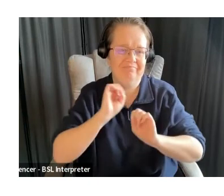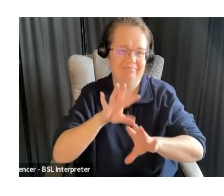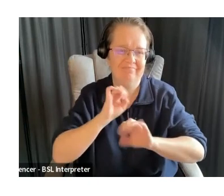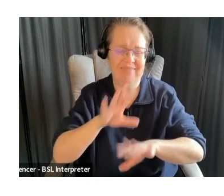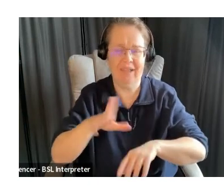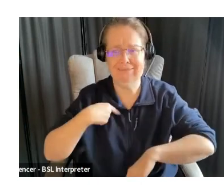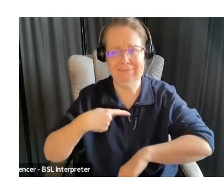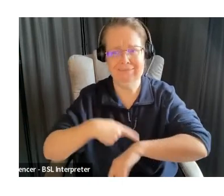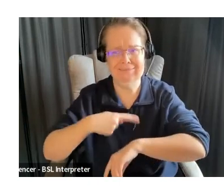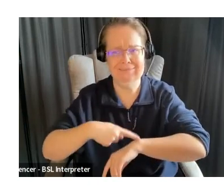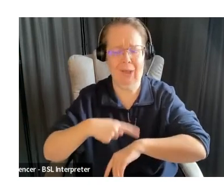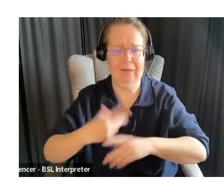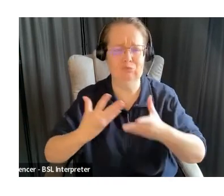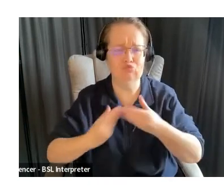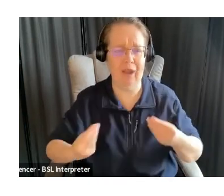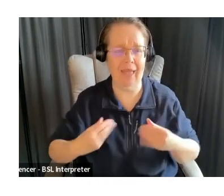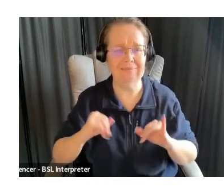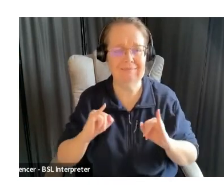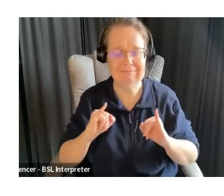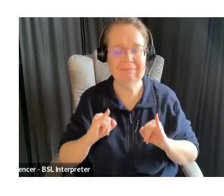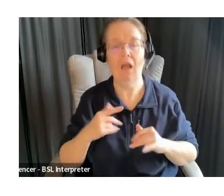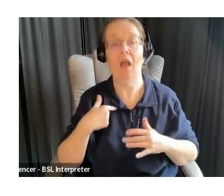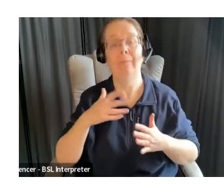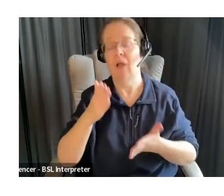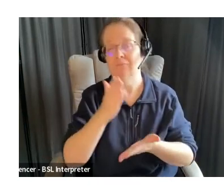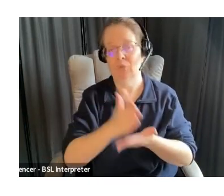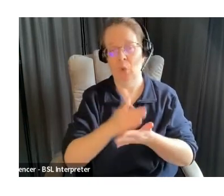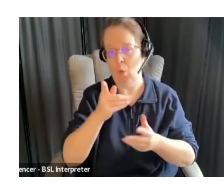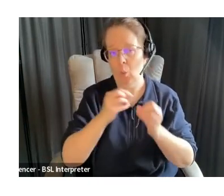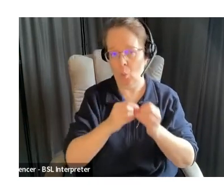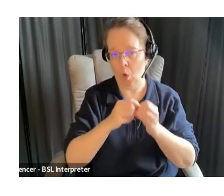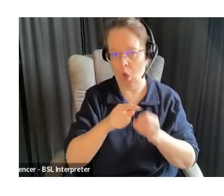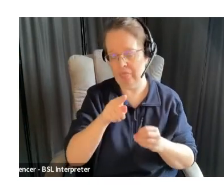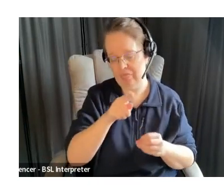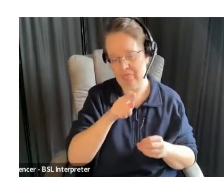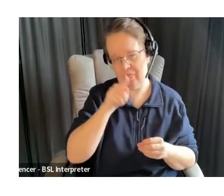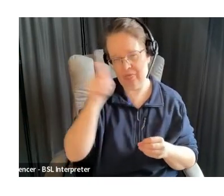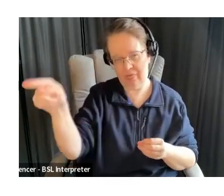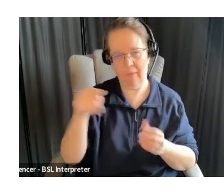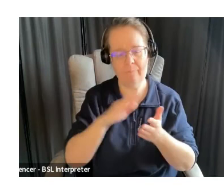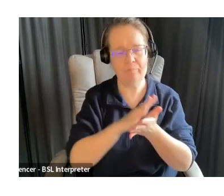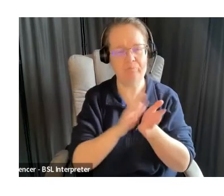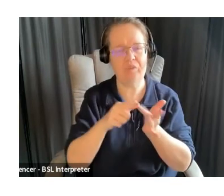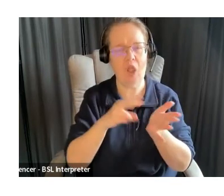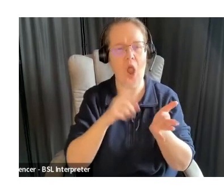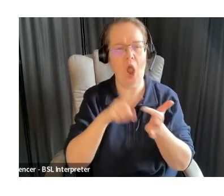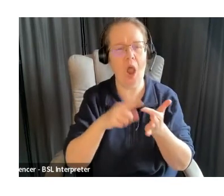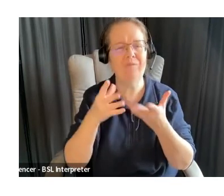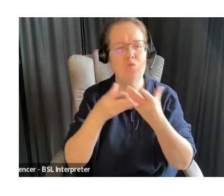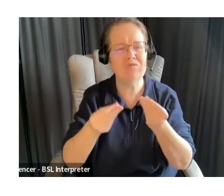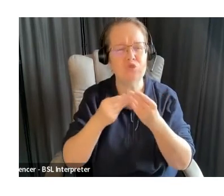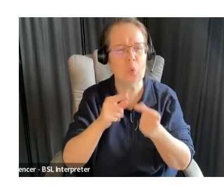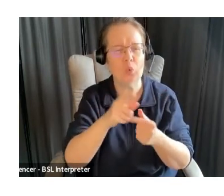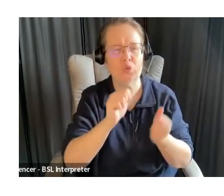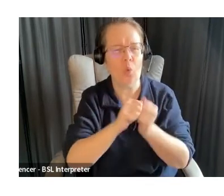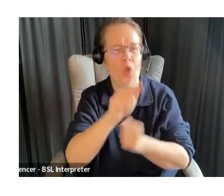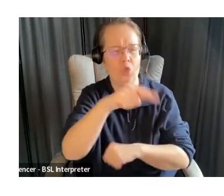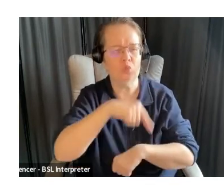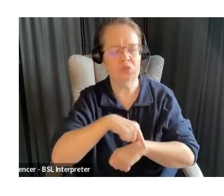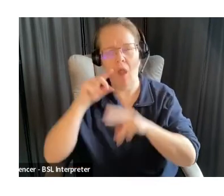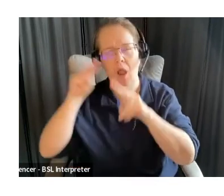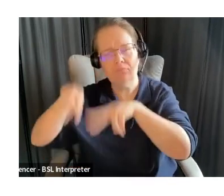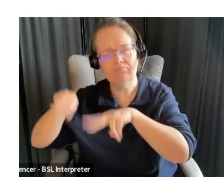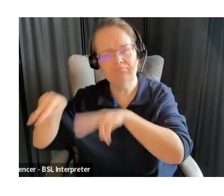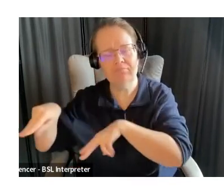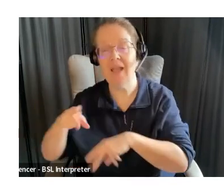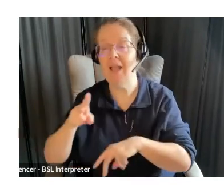run out of time. But I highly recommend that you check out the Hive for all of those resources, or reach